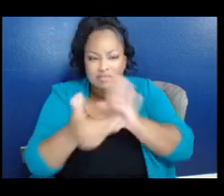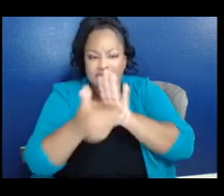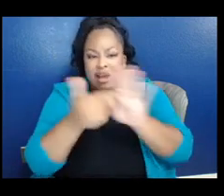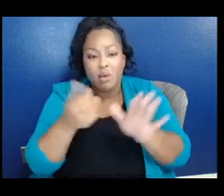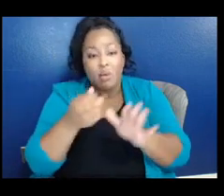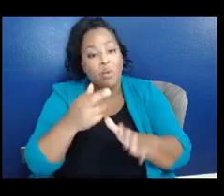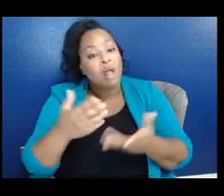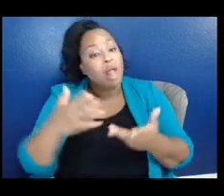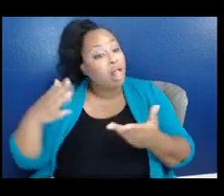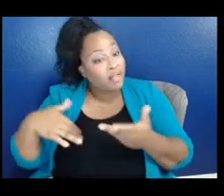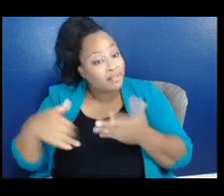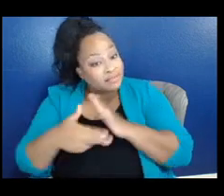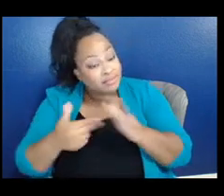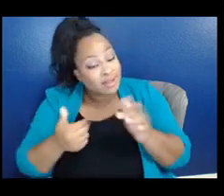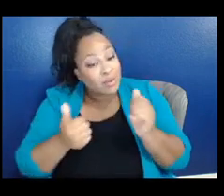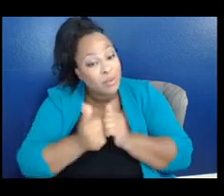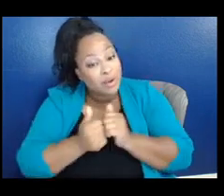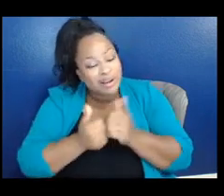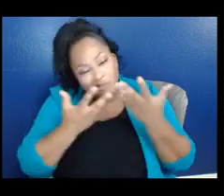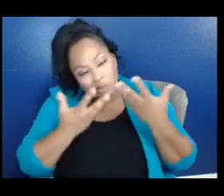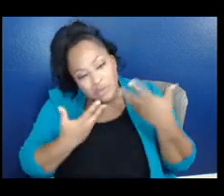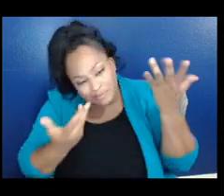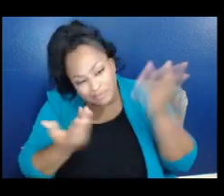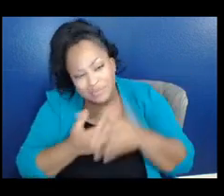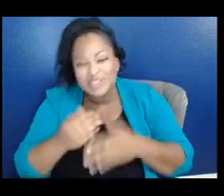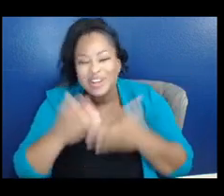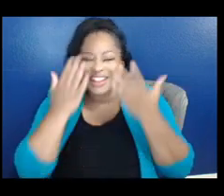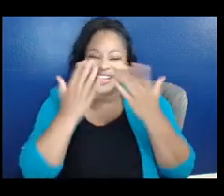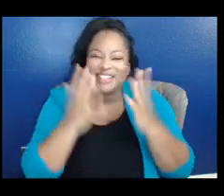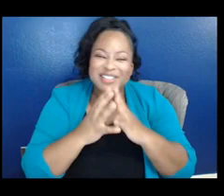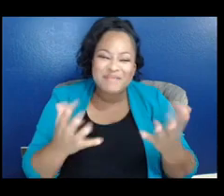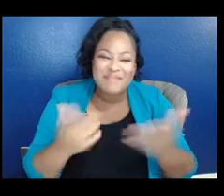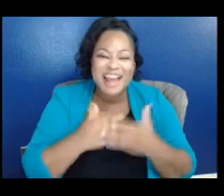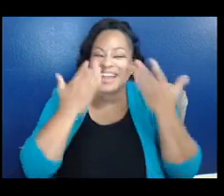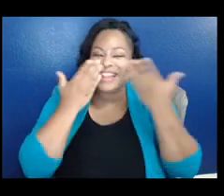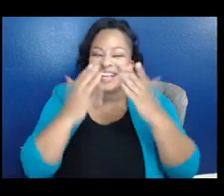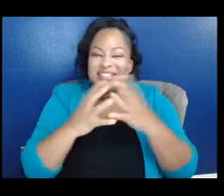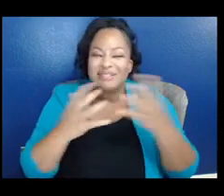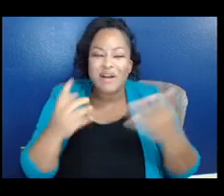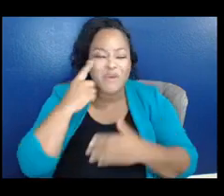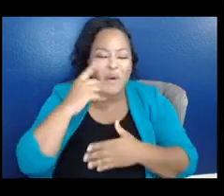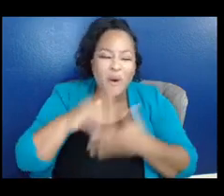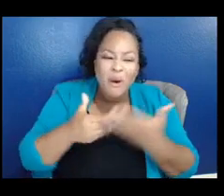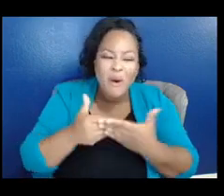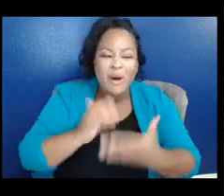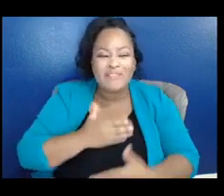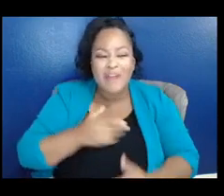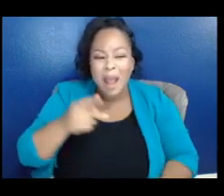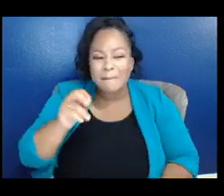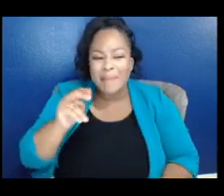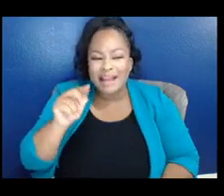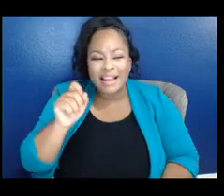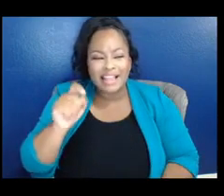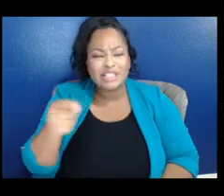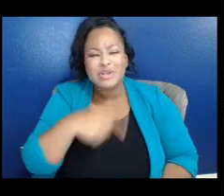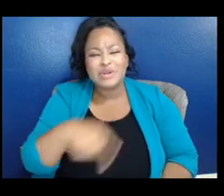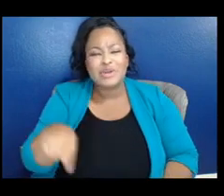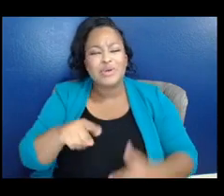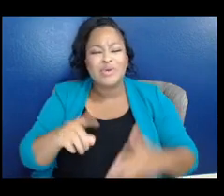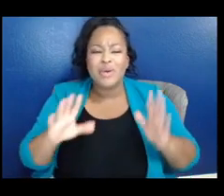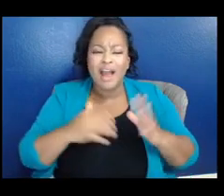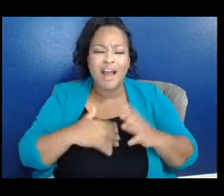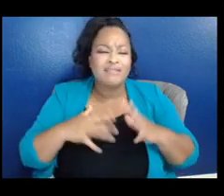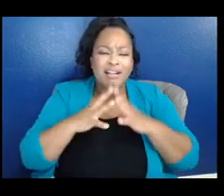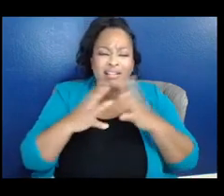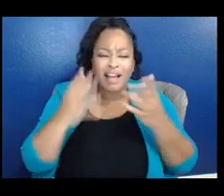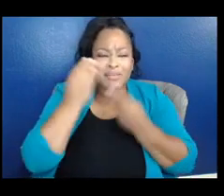been diagnosed or has yet to be diagnosed, unfortunately. So thank you so much. And thank you so much to all of our panelists. You all have been a wealth